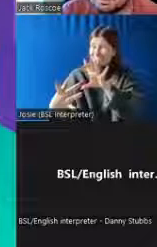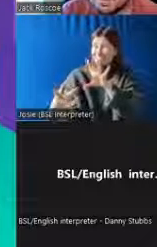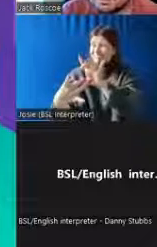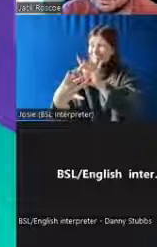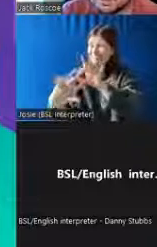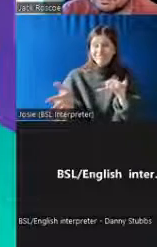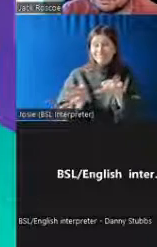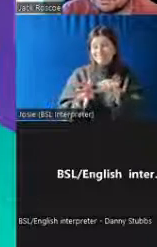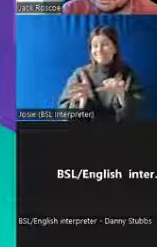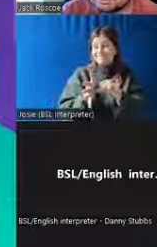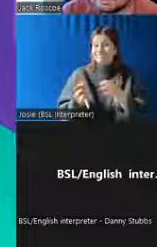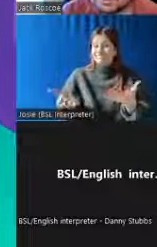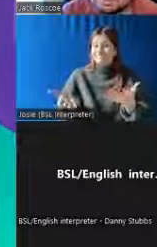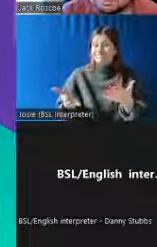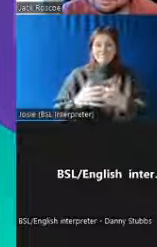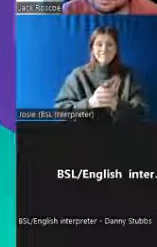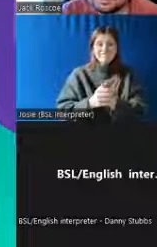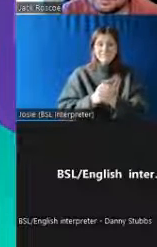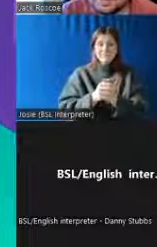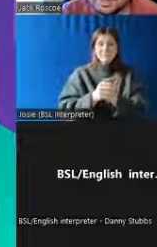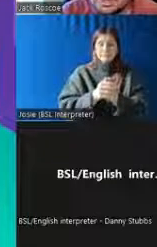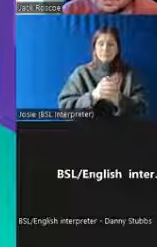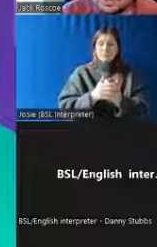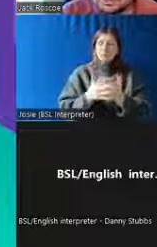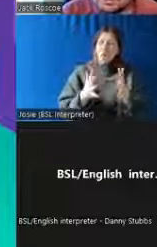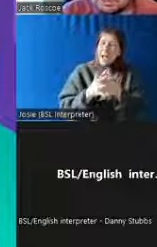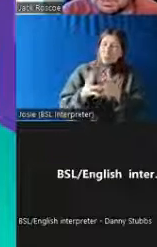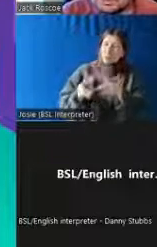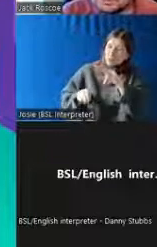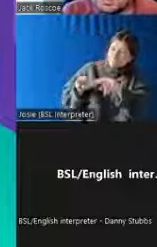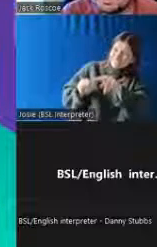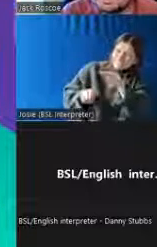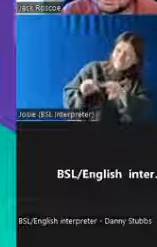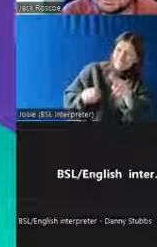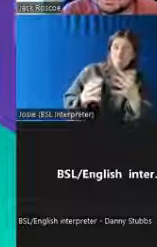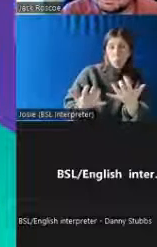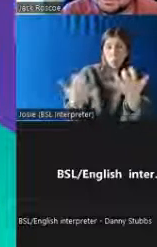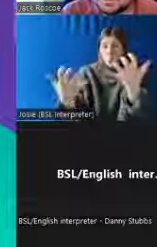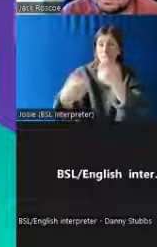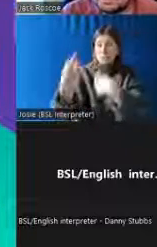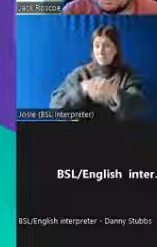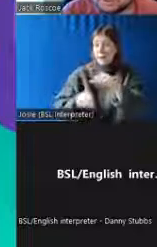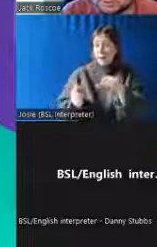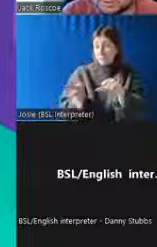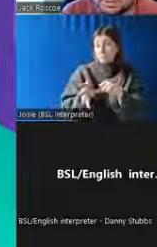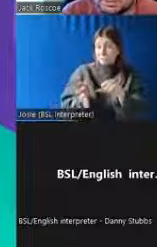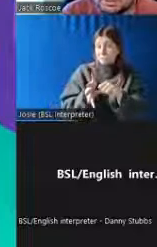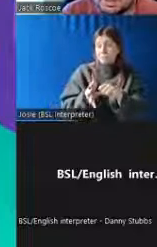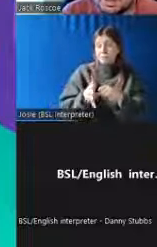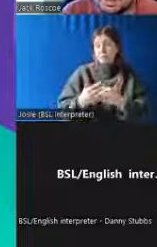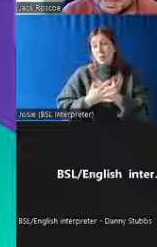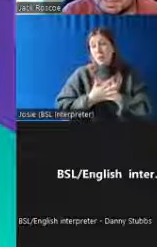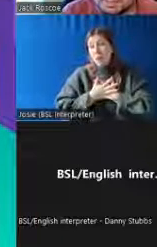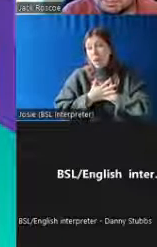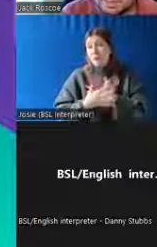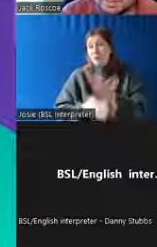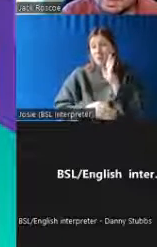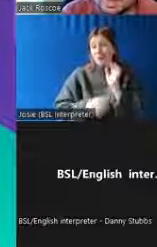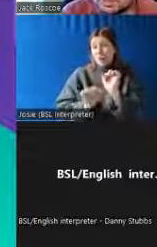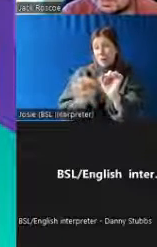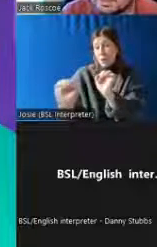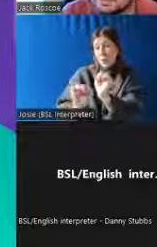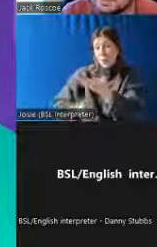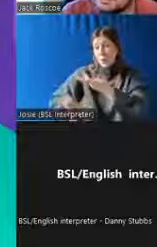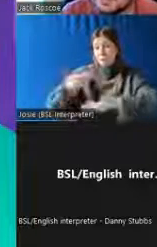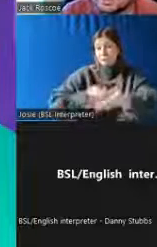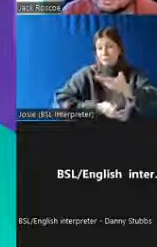and the impacts that we have for those groups. So we'd really love to hear some stories from you about what you're doing. I'll give my